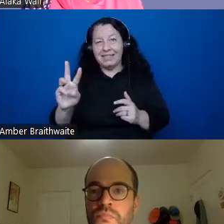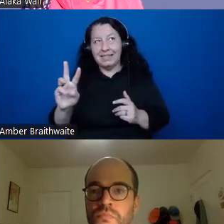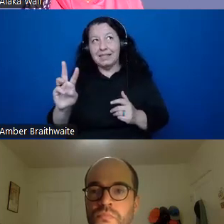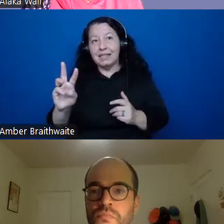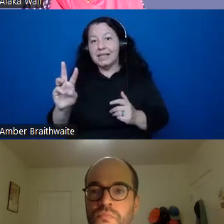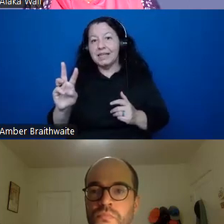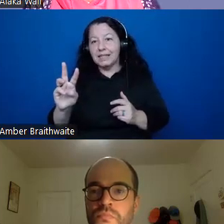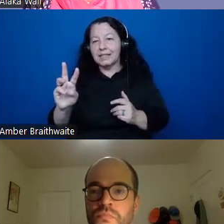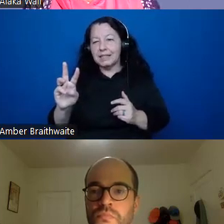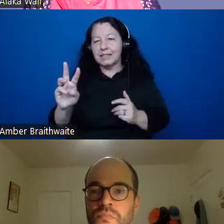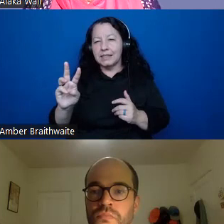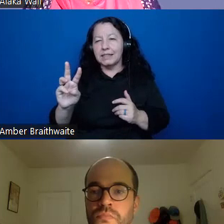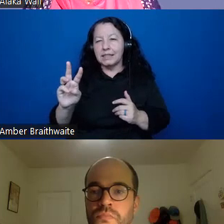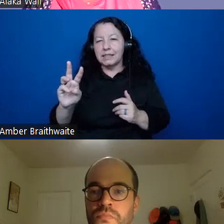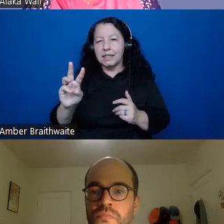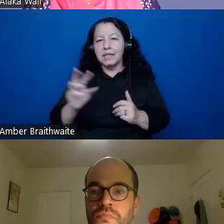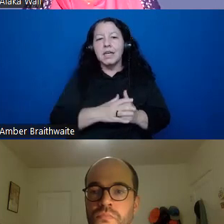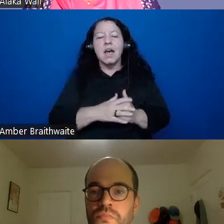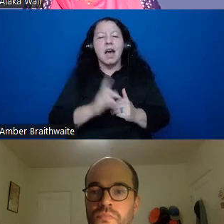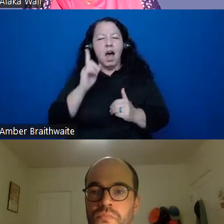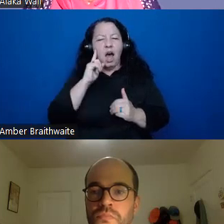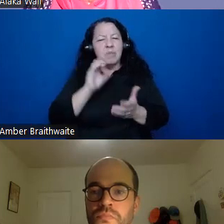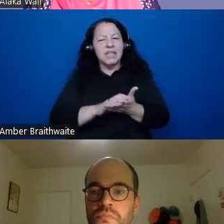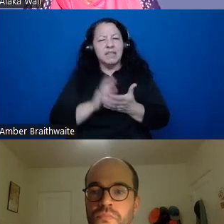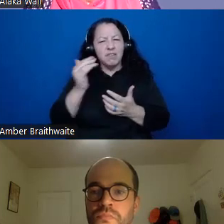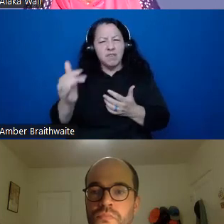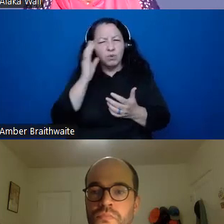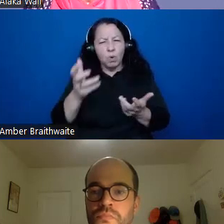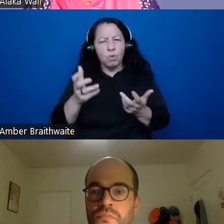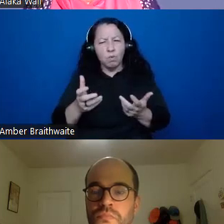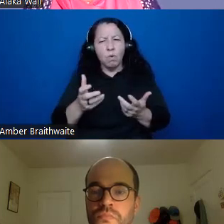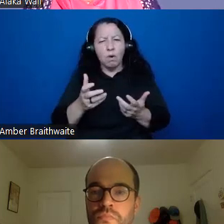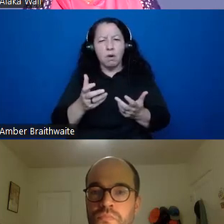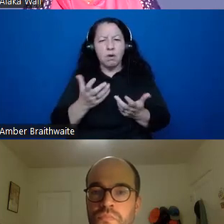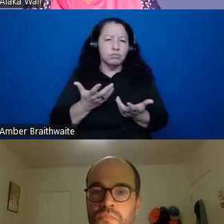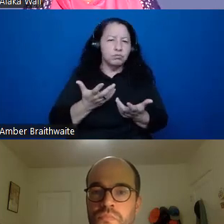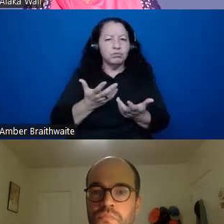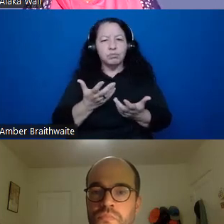I think eventually we will want to make some changes there,